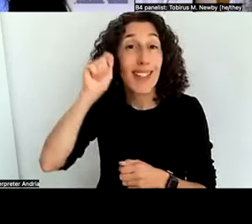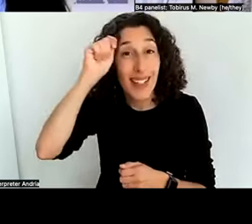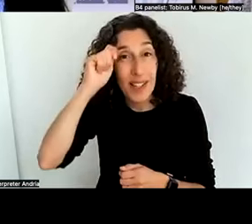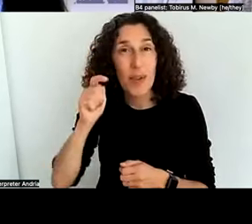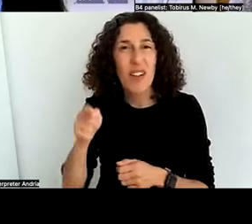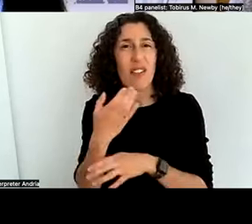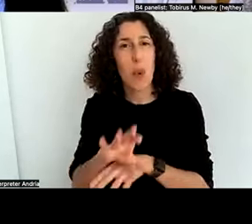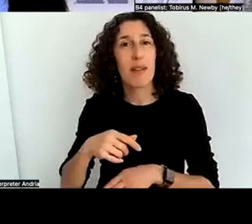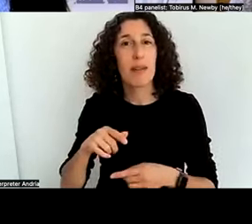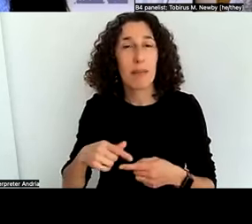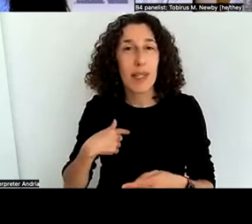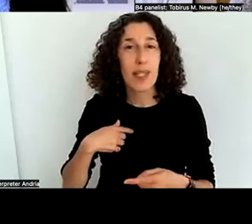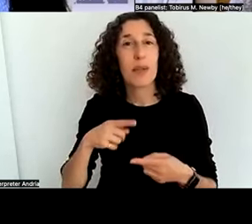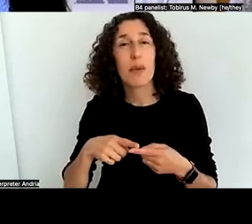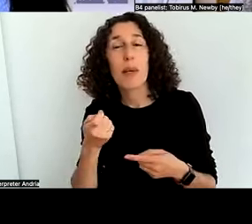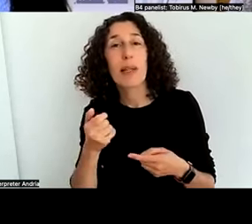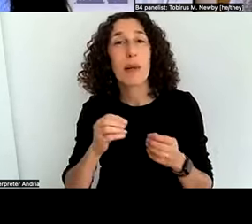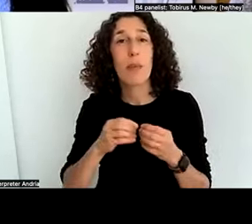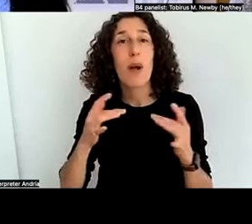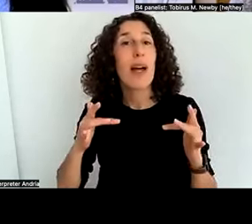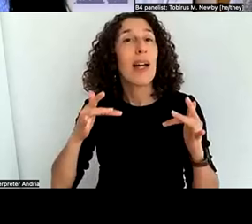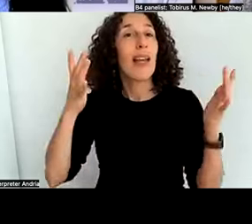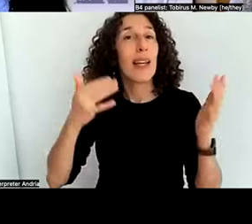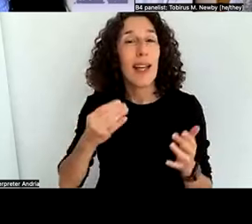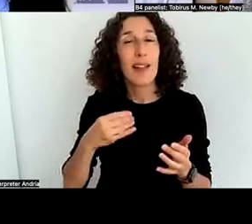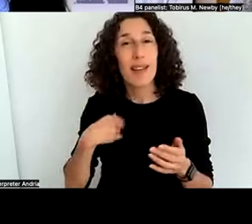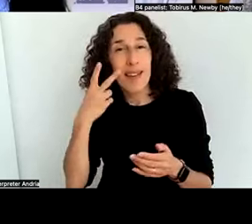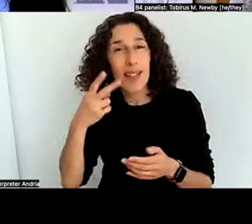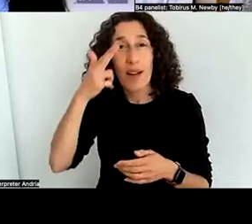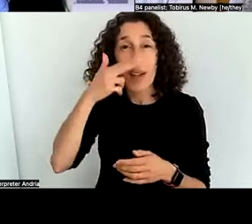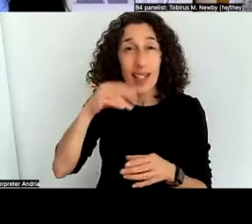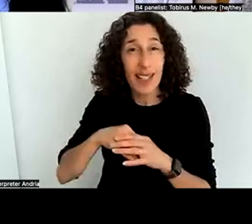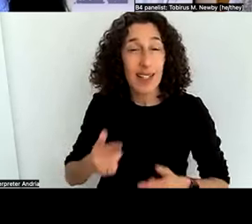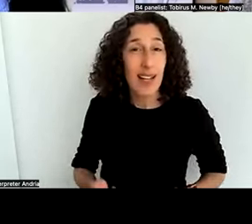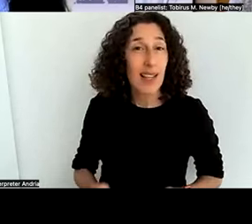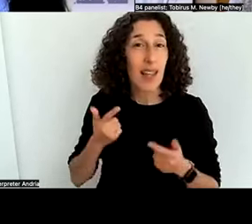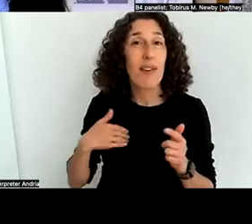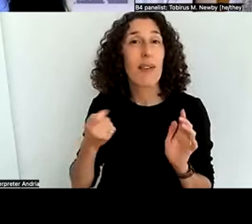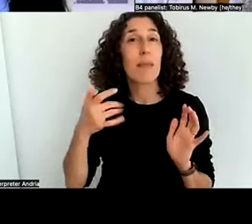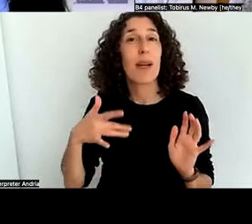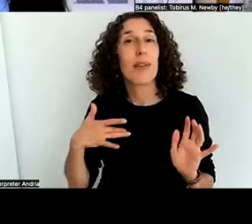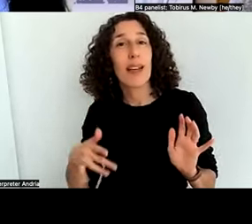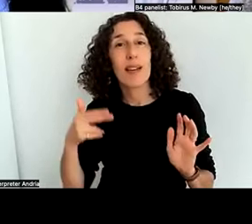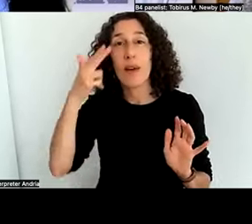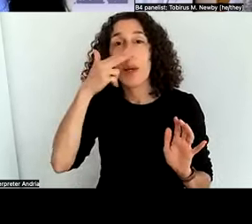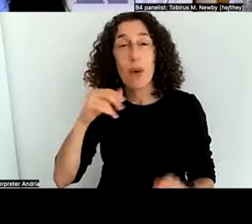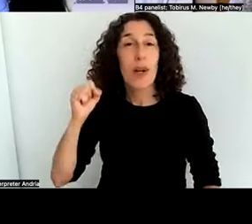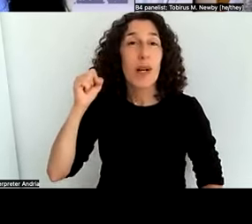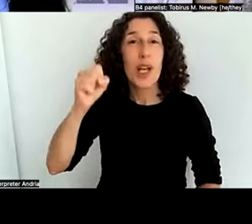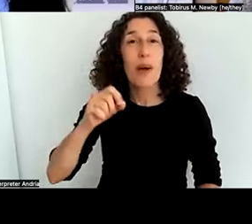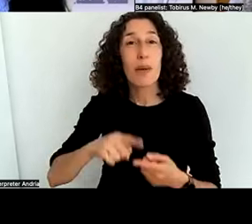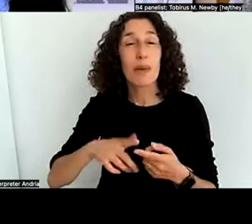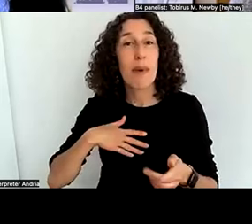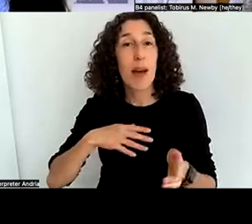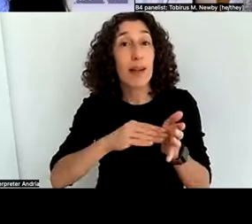that I profess to want to be. So, you know, big shout out to students at Oakland Tech who are actually perhaps more of my